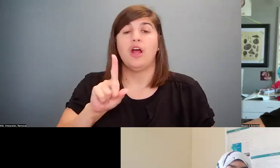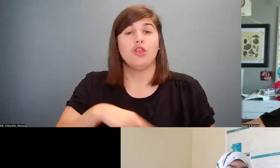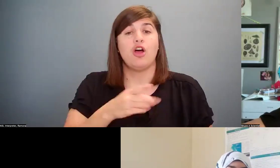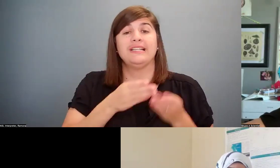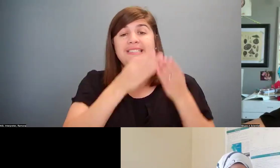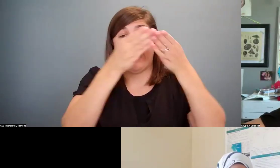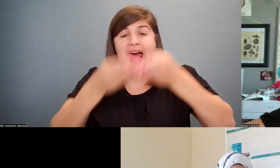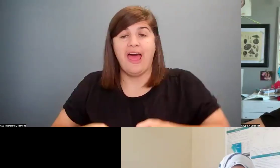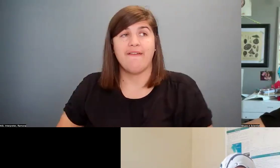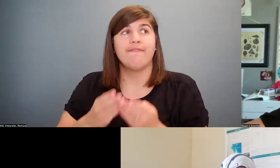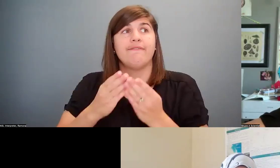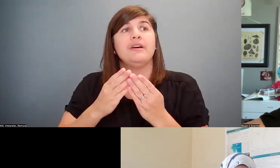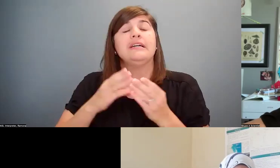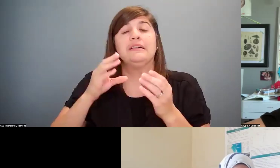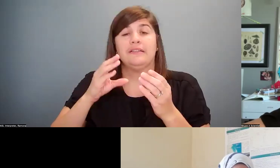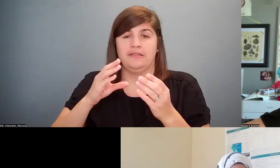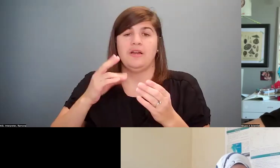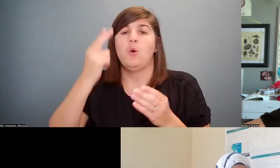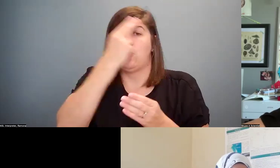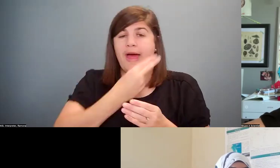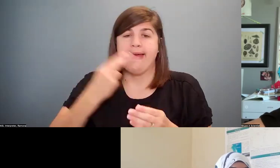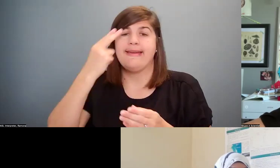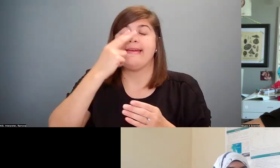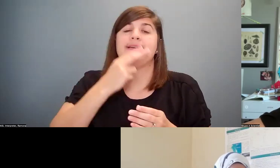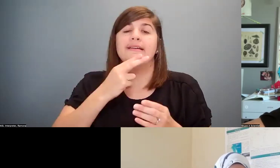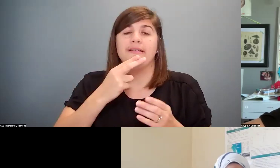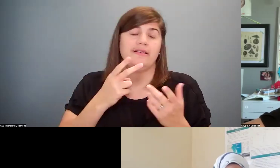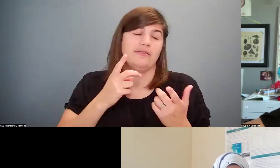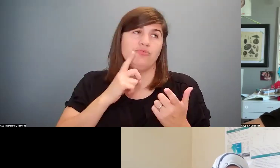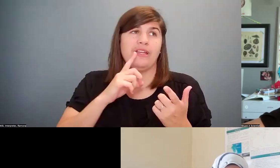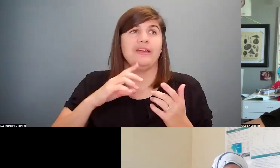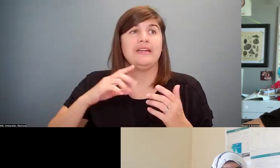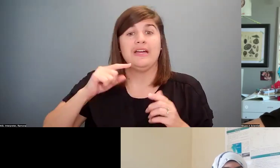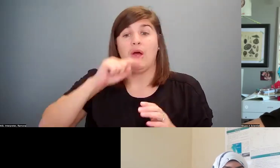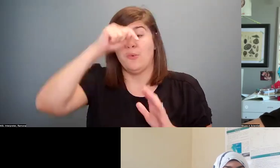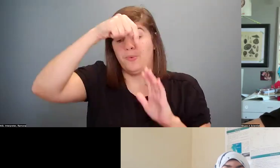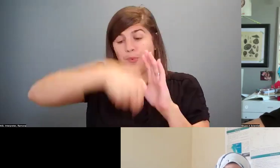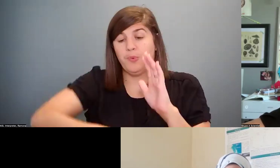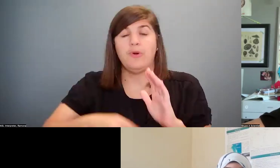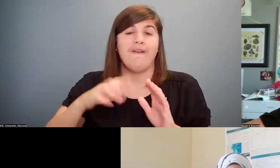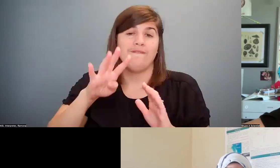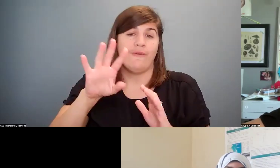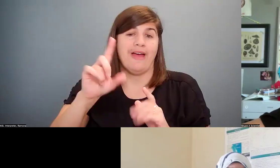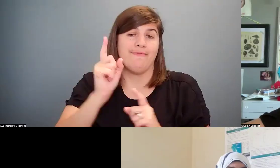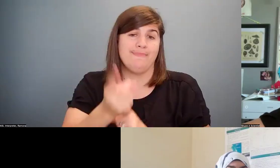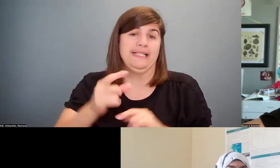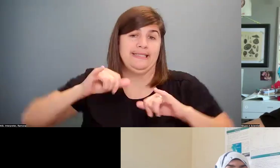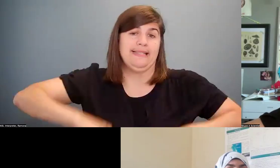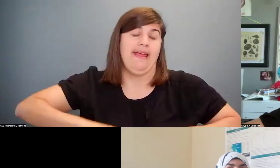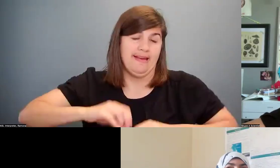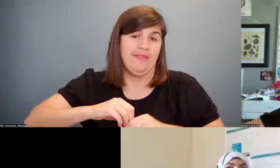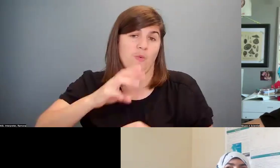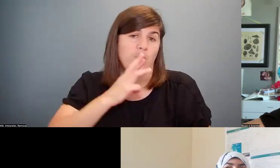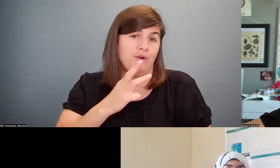set by a humpback whale in Hawaii who was down below the surface for around 45 minutes. So a pretty long time for humpback